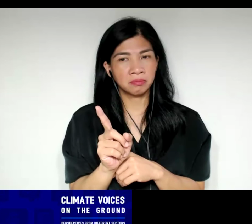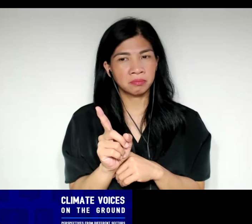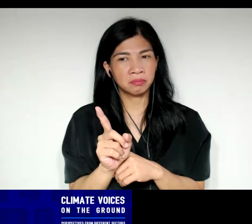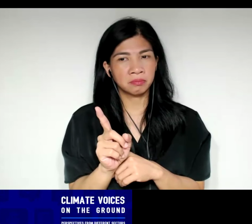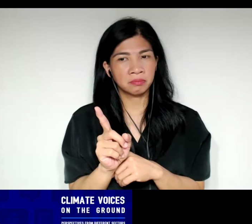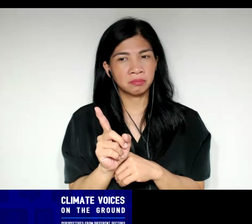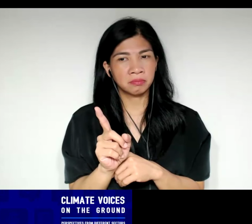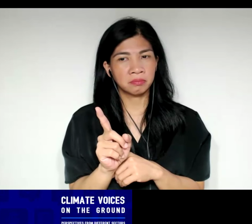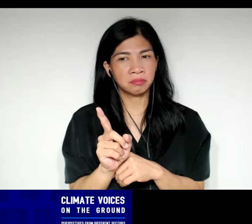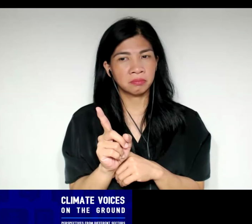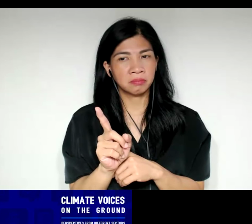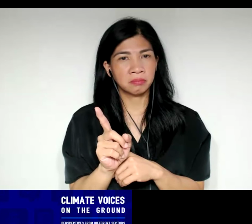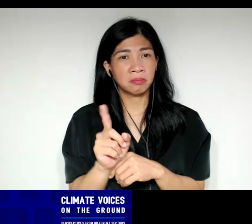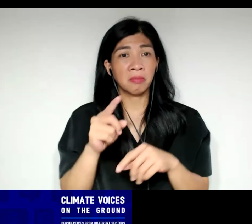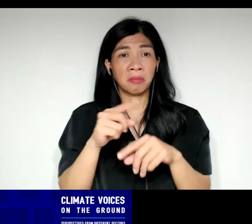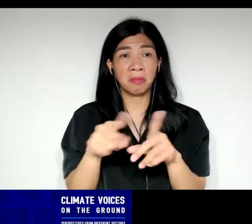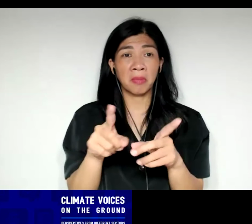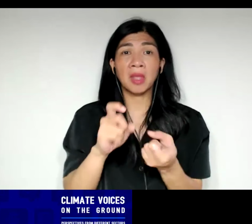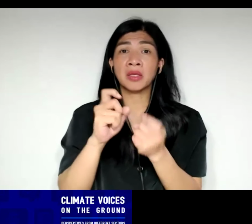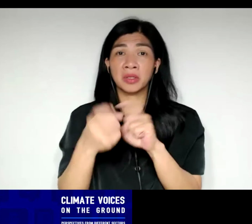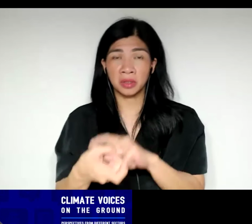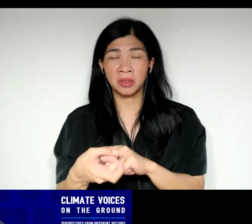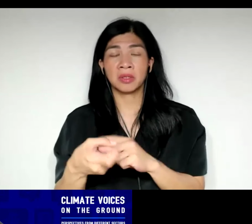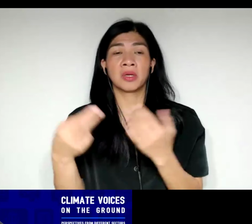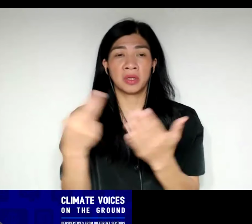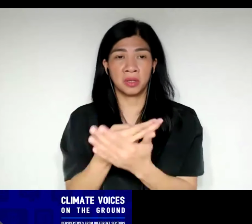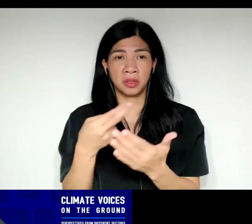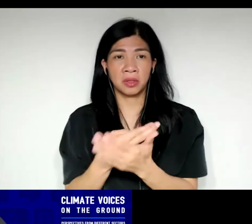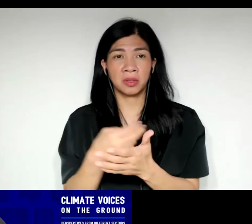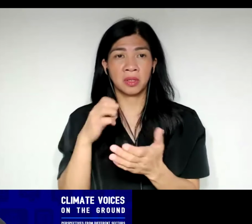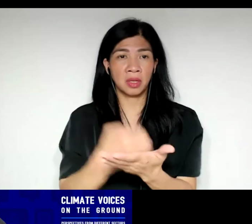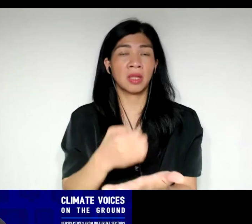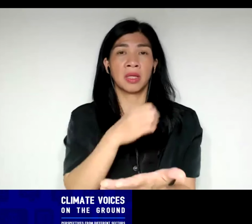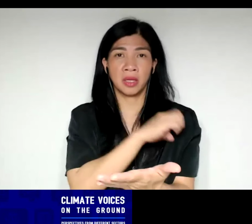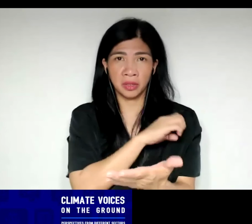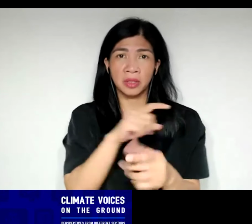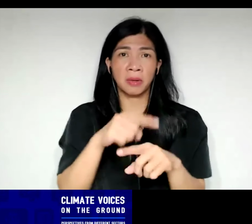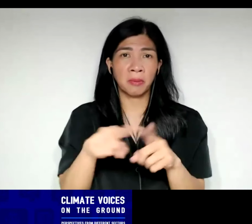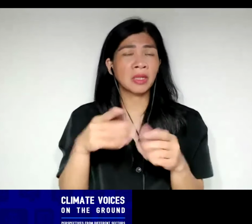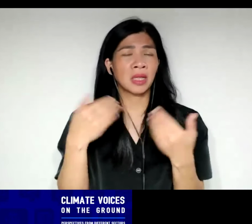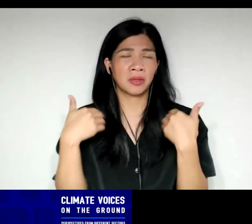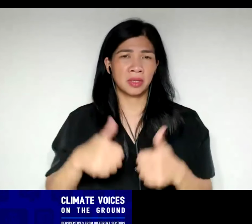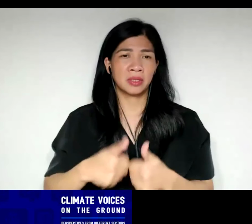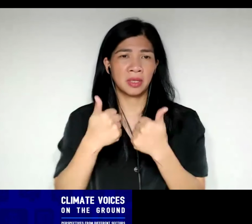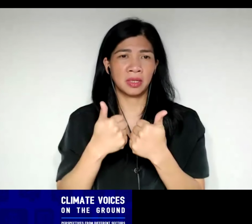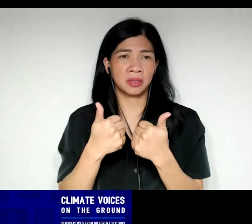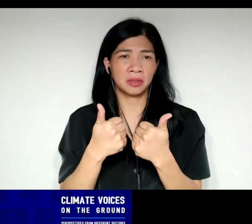then they will also say, but you can just shift to renewable energy, right? And, but there are also some challenges, particularly